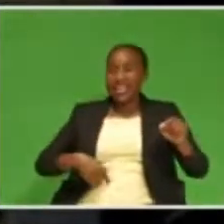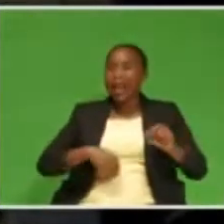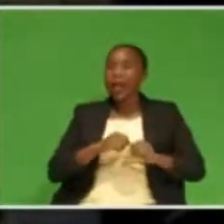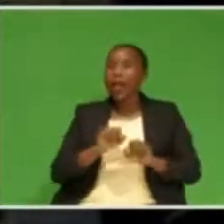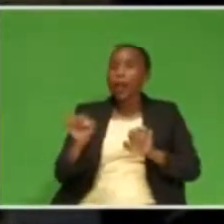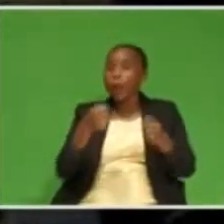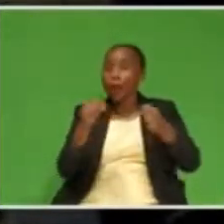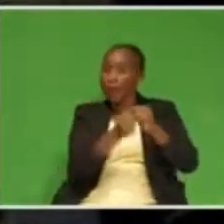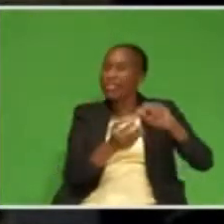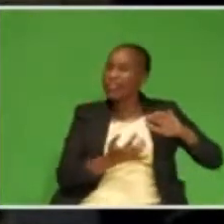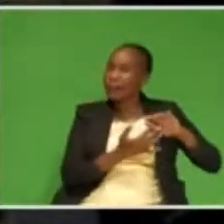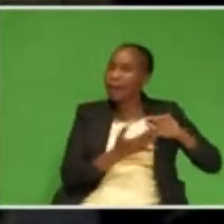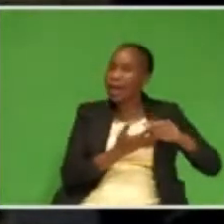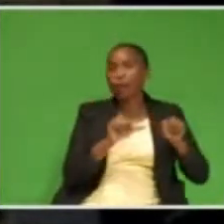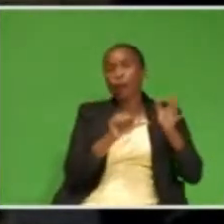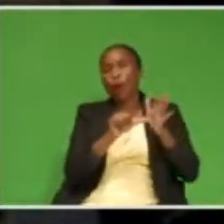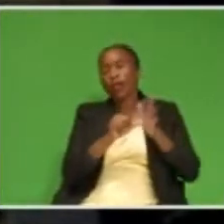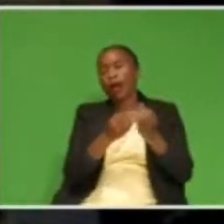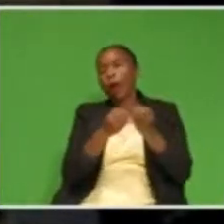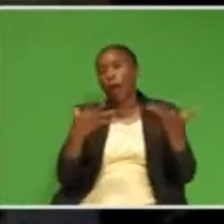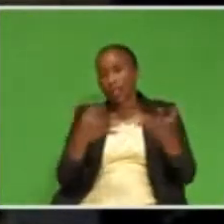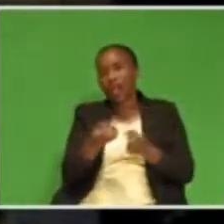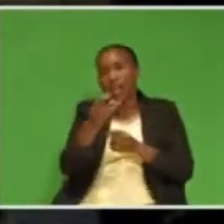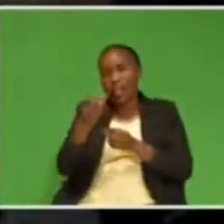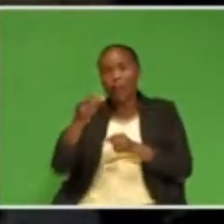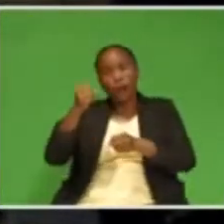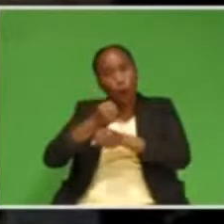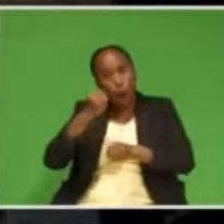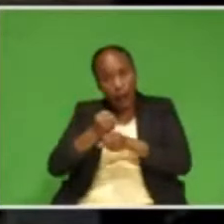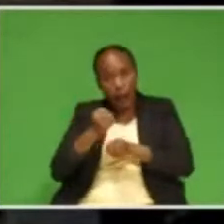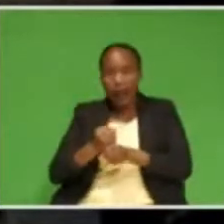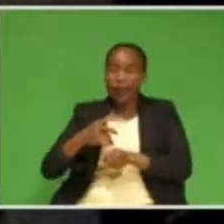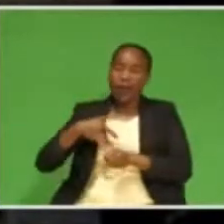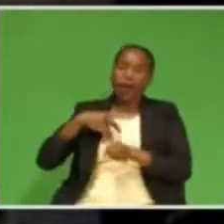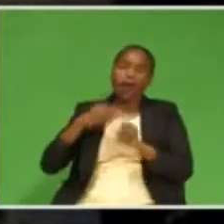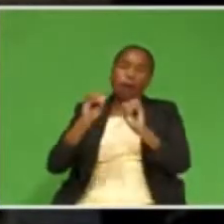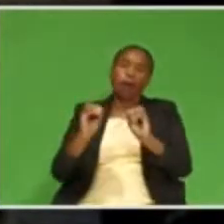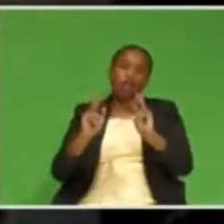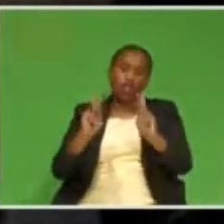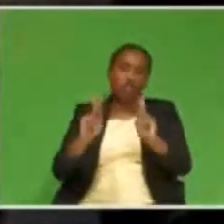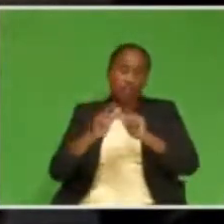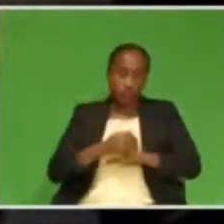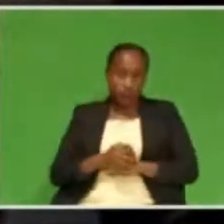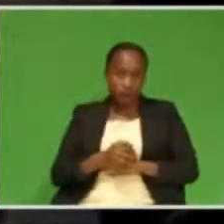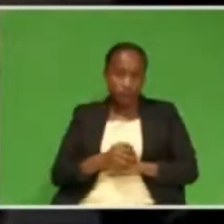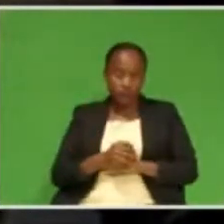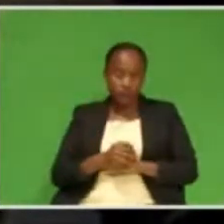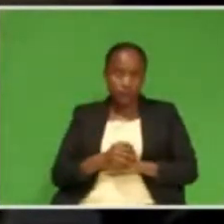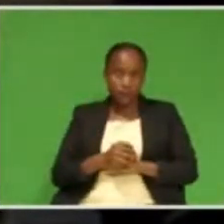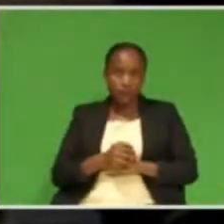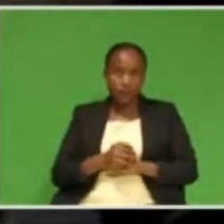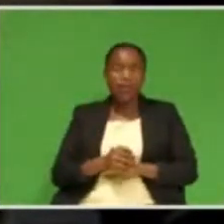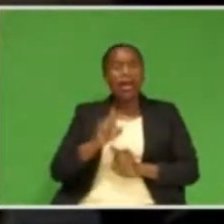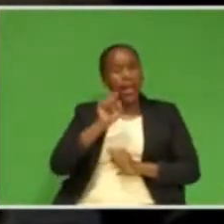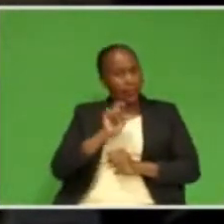stimulus in providing work and livelihood opportunities. The initiative has now